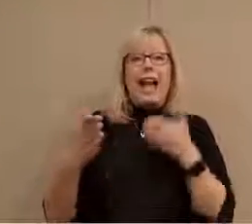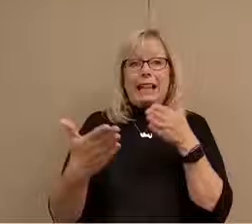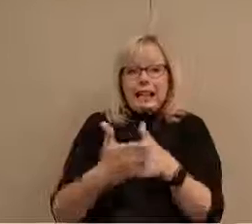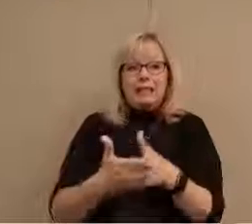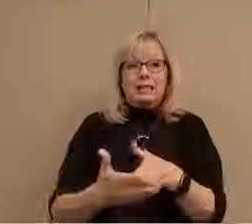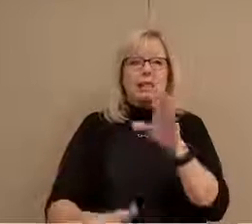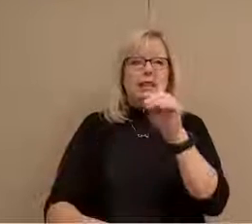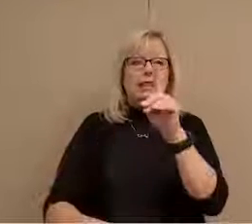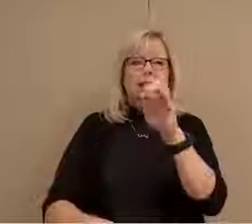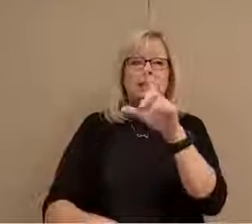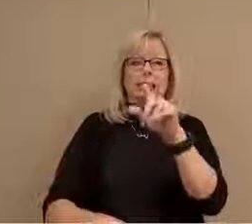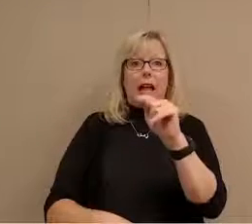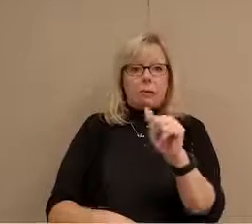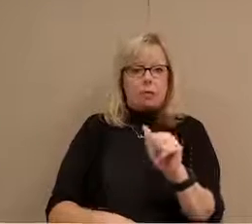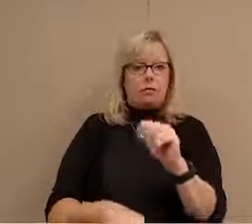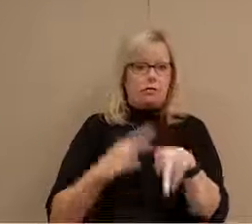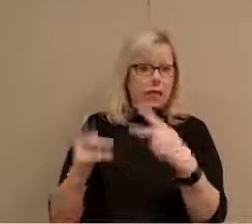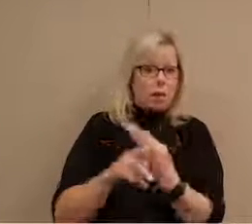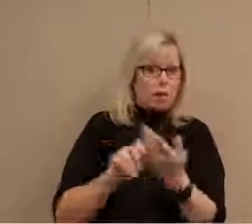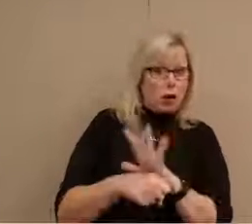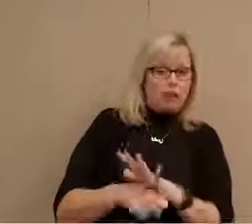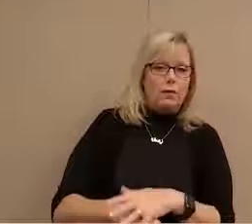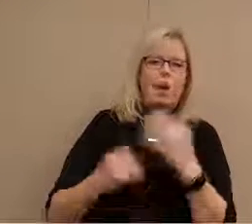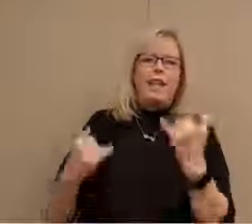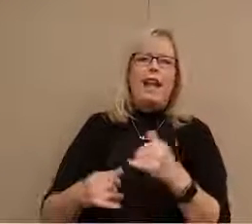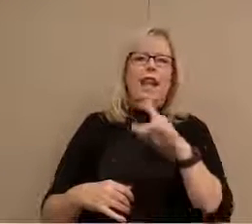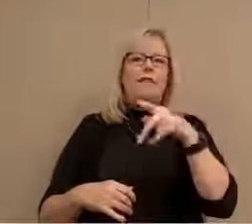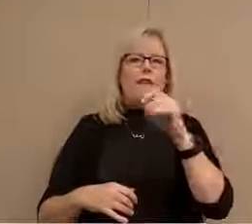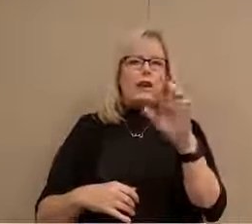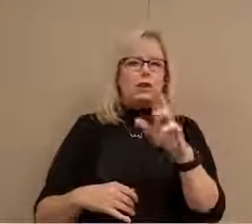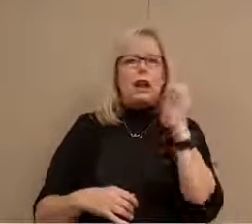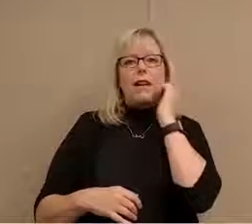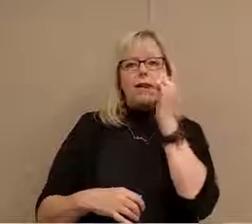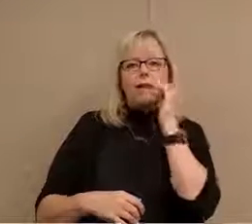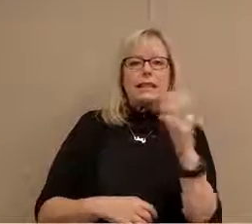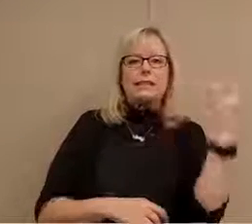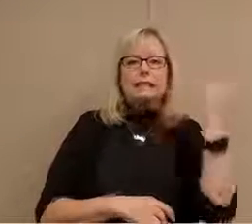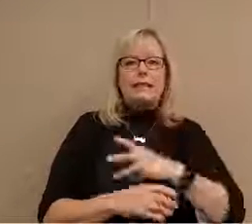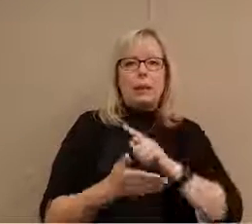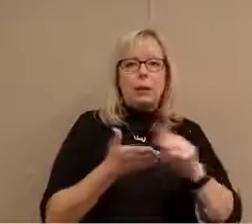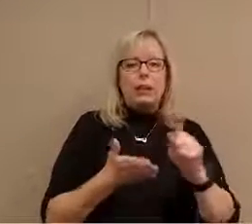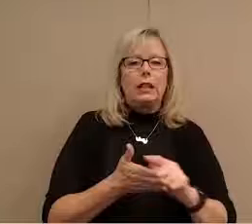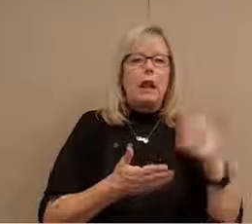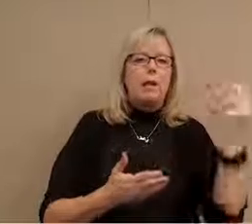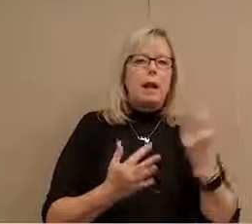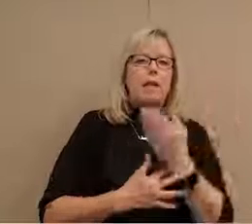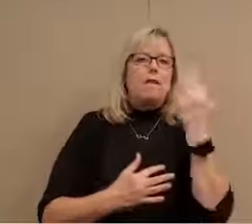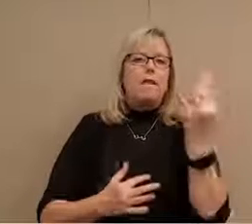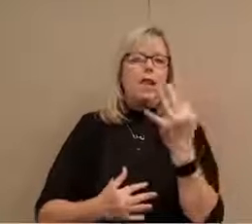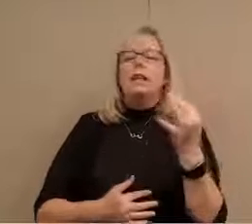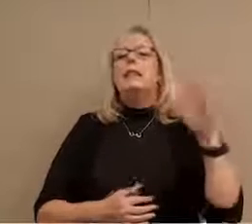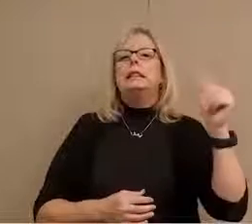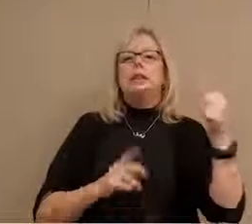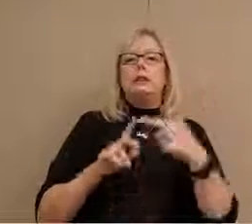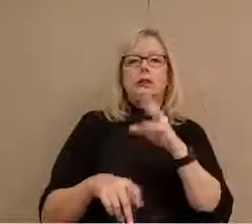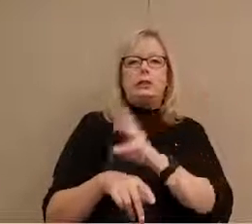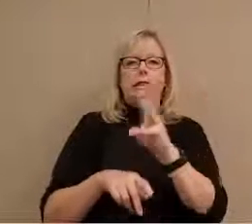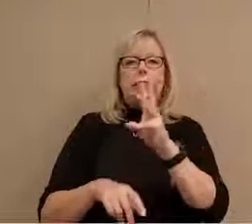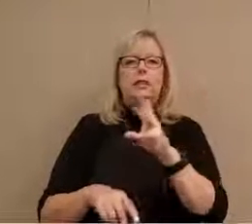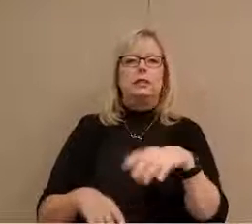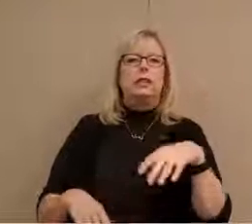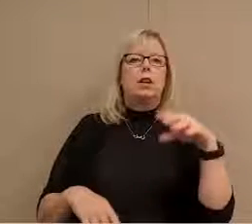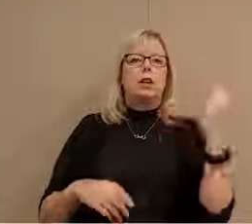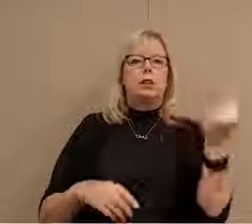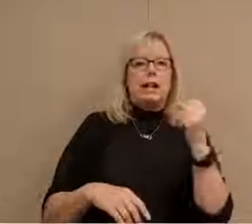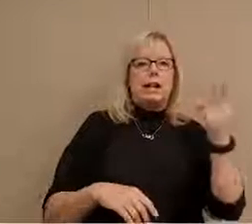Delta variant. Correct. Right now we're running Pfizer every day, 6 days a week, Monday through Friday from 10 to 6, Saturday from 8 to